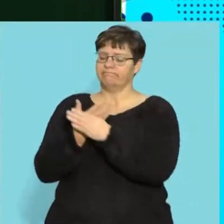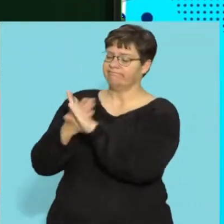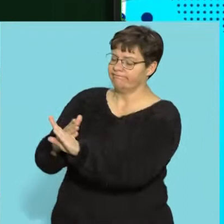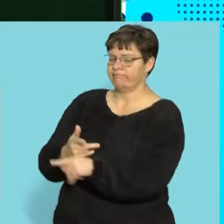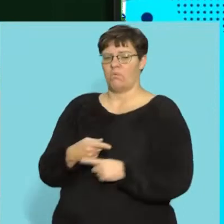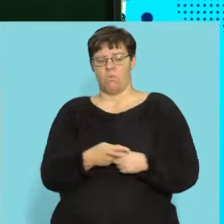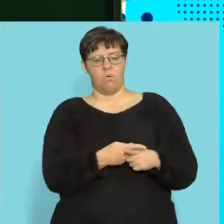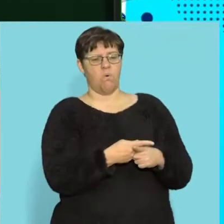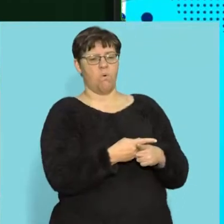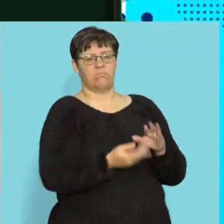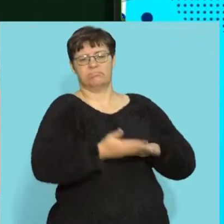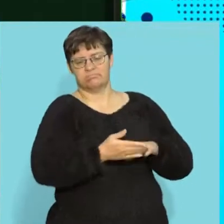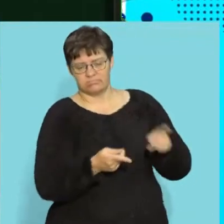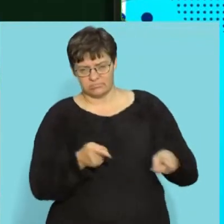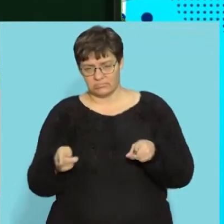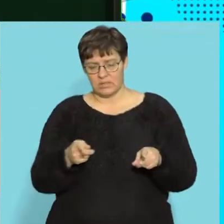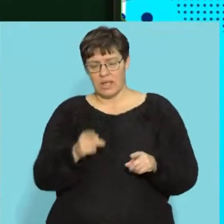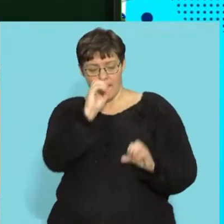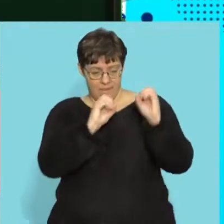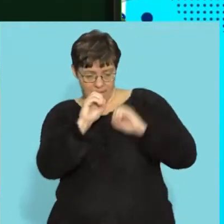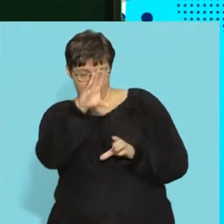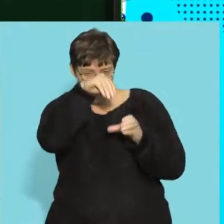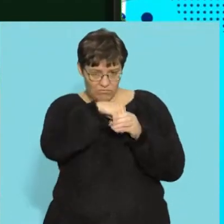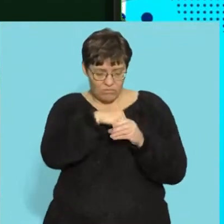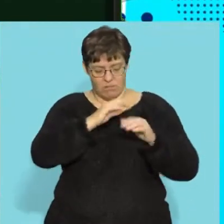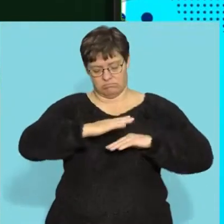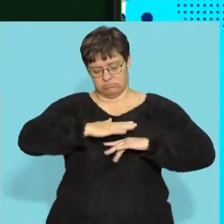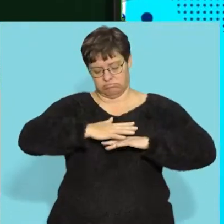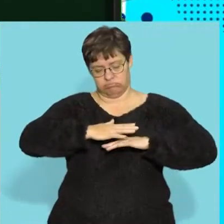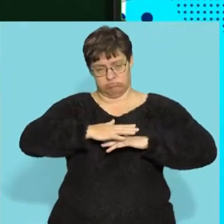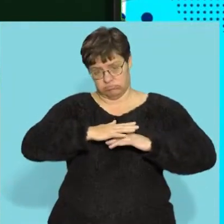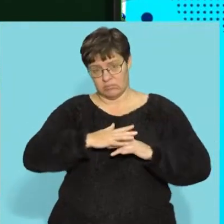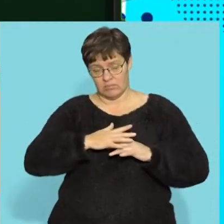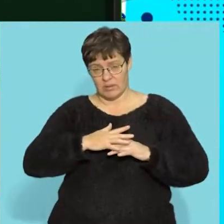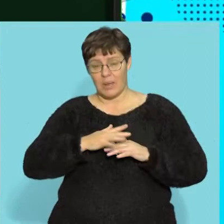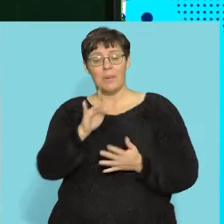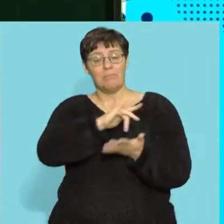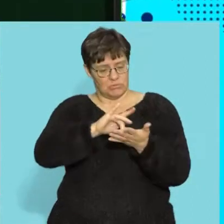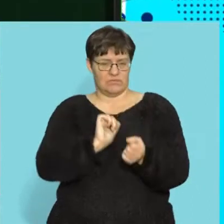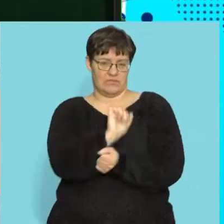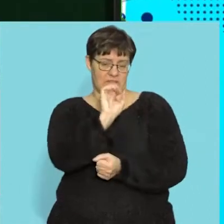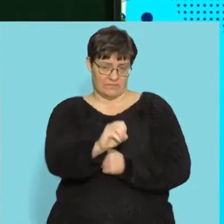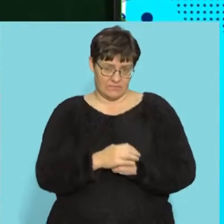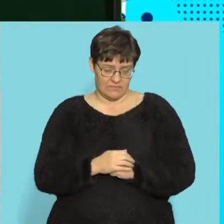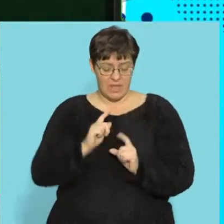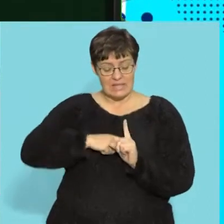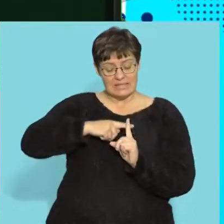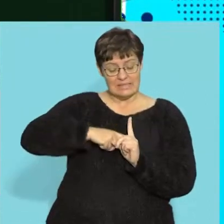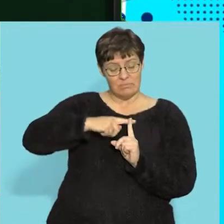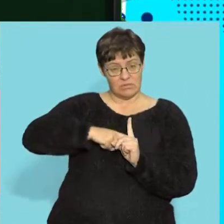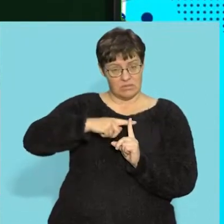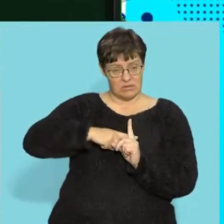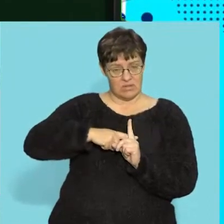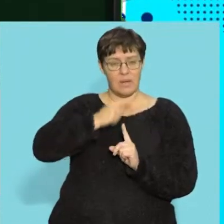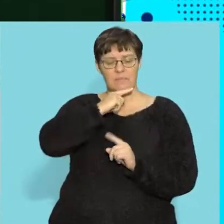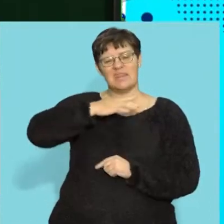that make up that material are vibrating within fixed position. So if we talk of temperature, it's the average kinetic